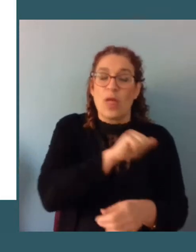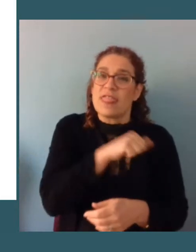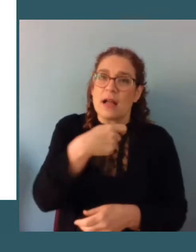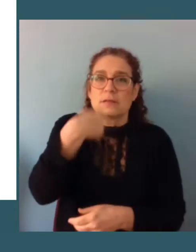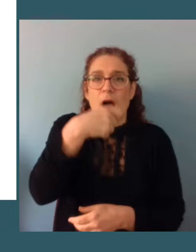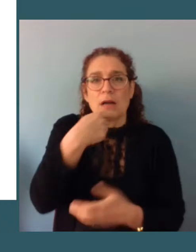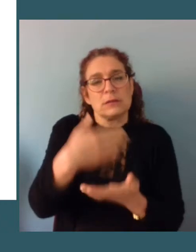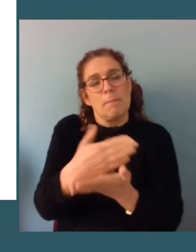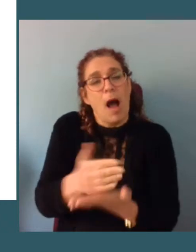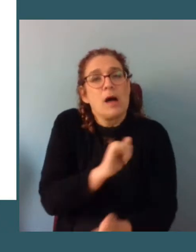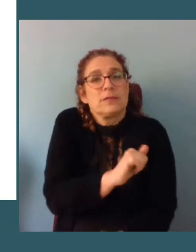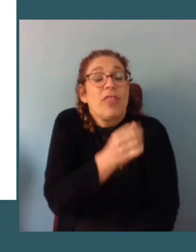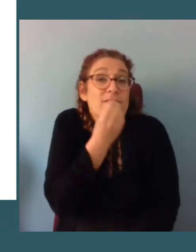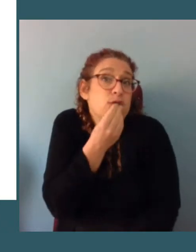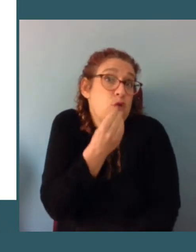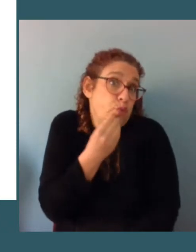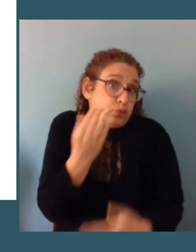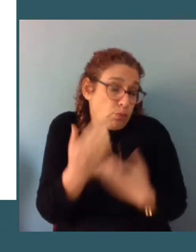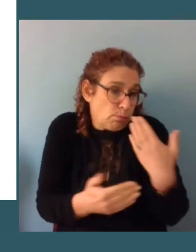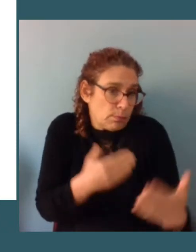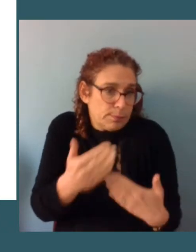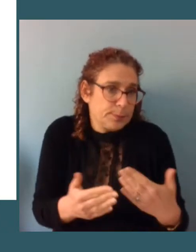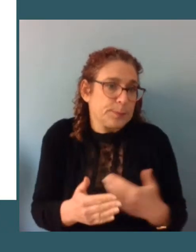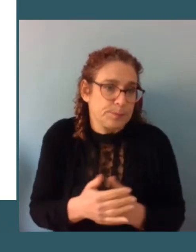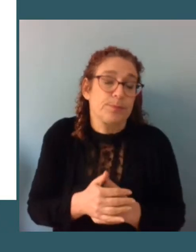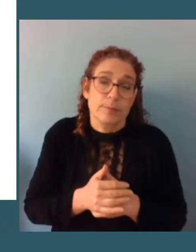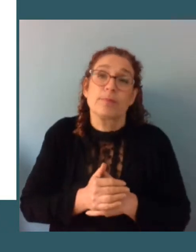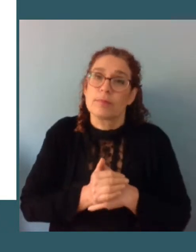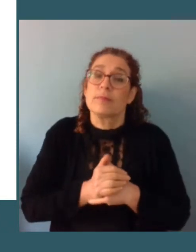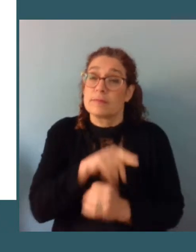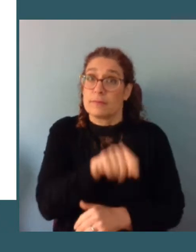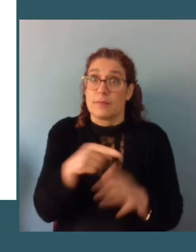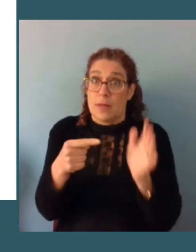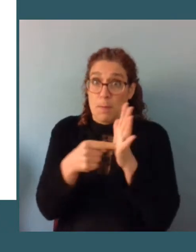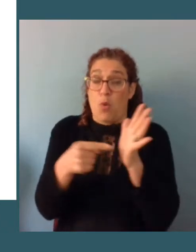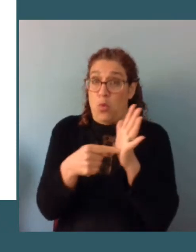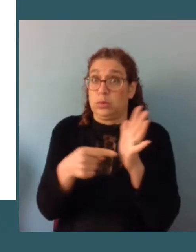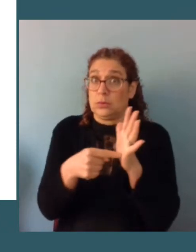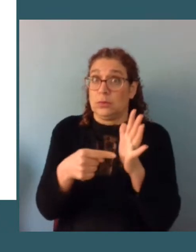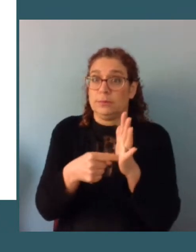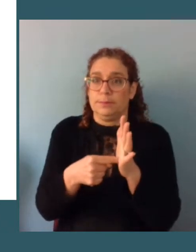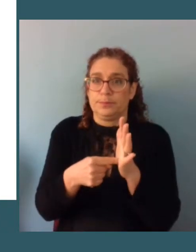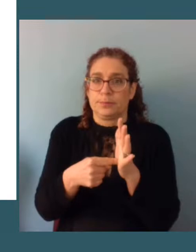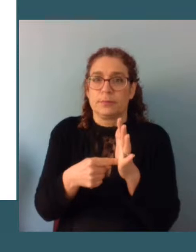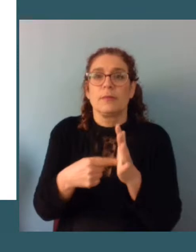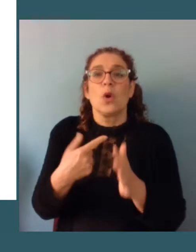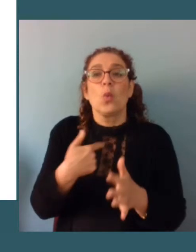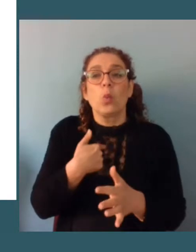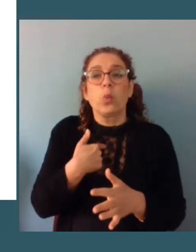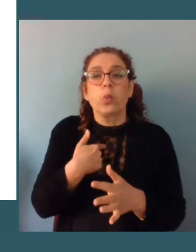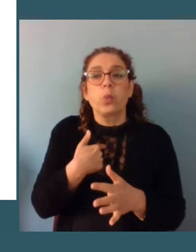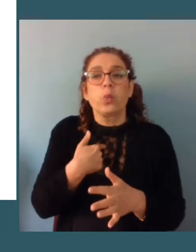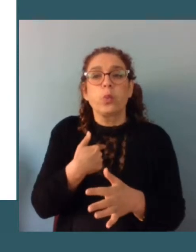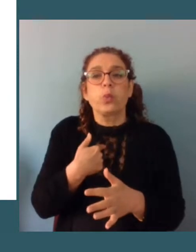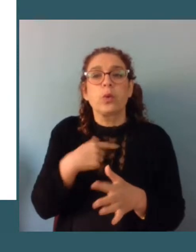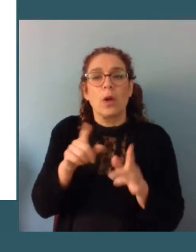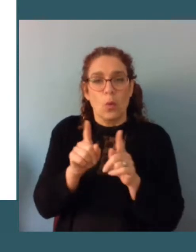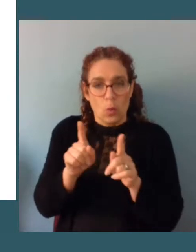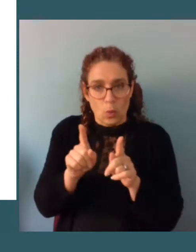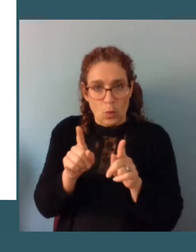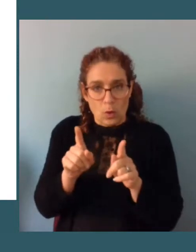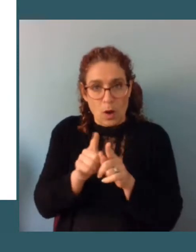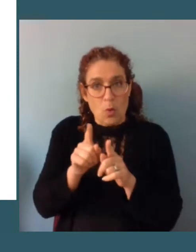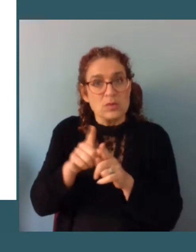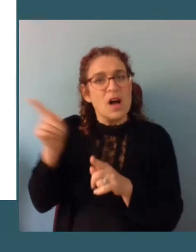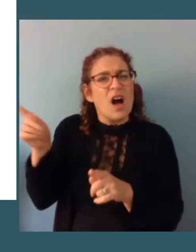complementary feeding. So that's an important aspect as well. And we have, and you would have heard from our speakers,